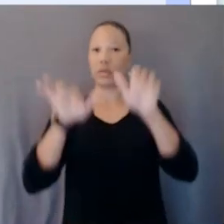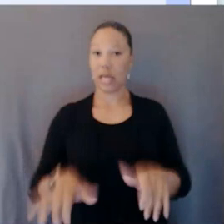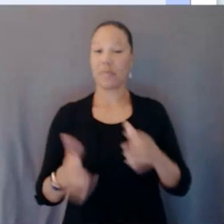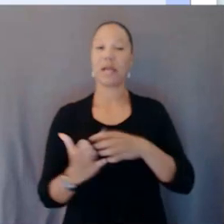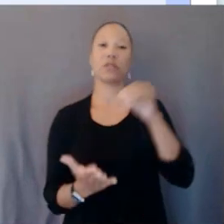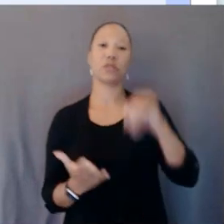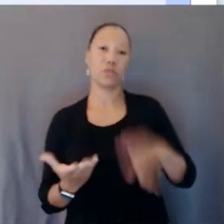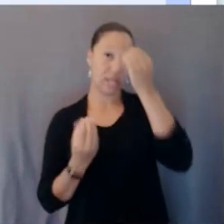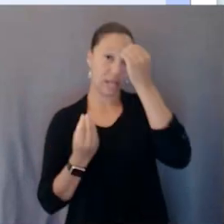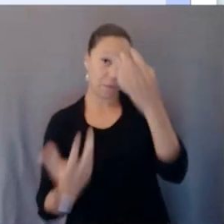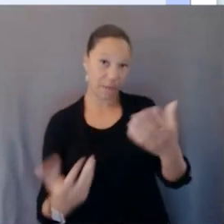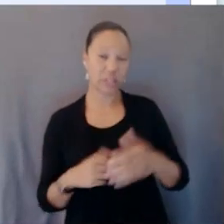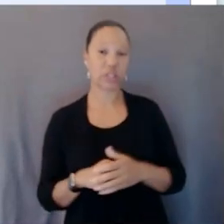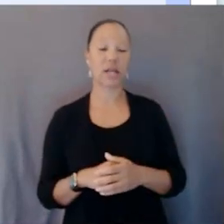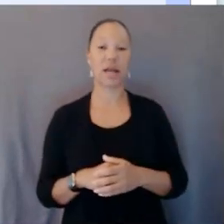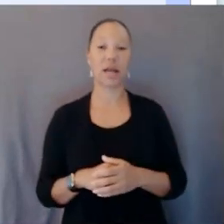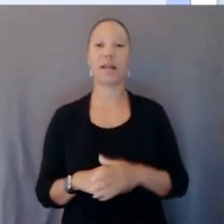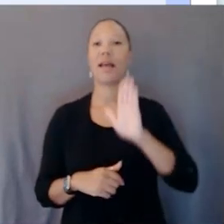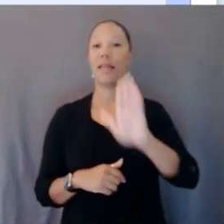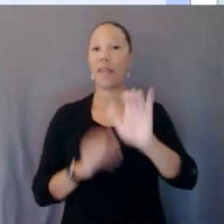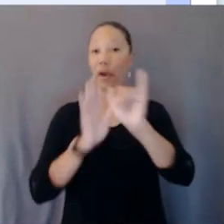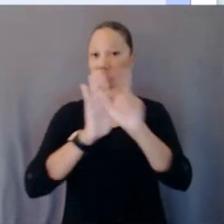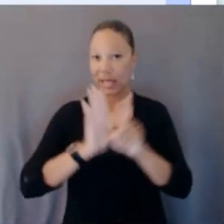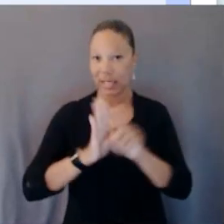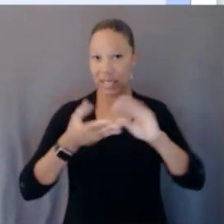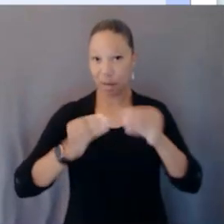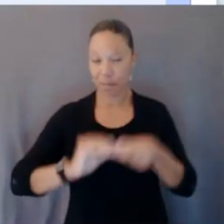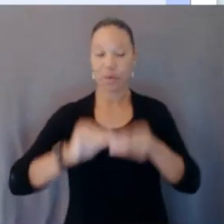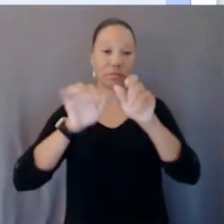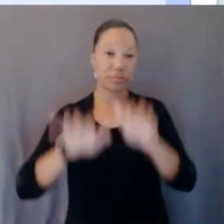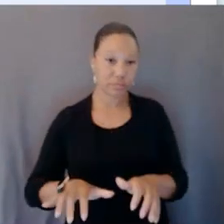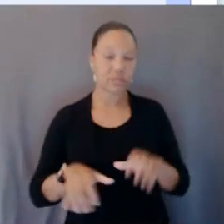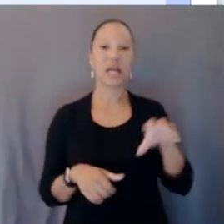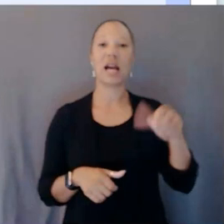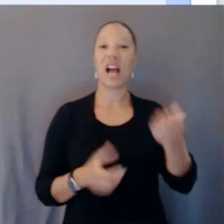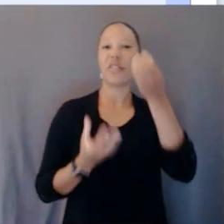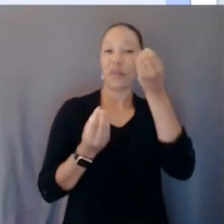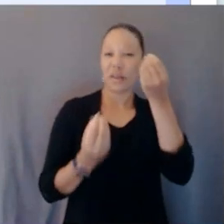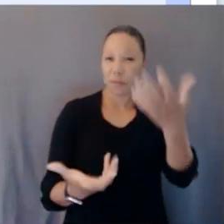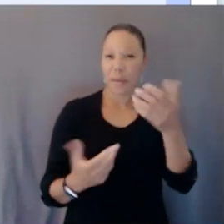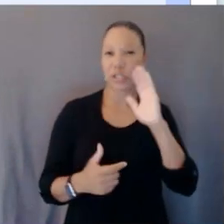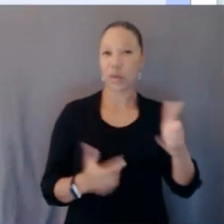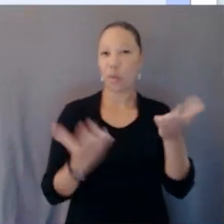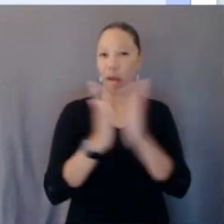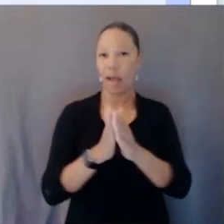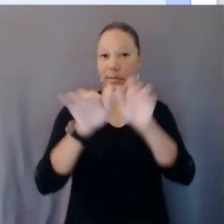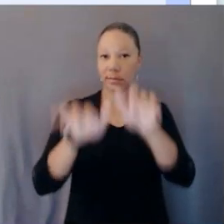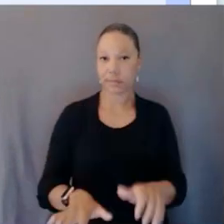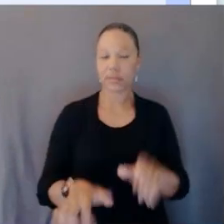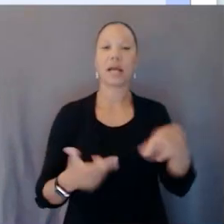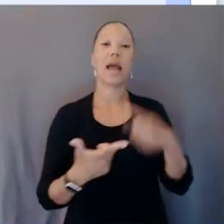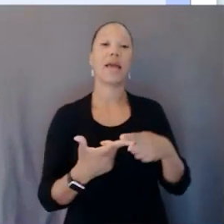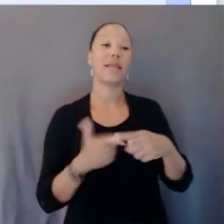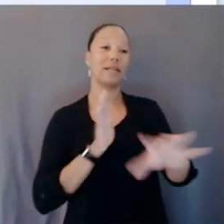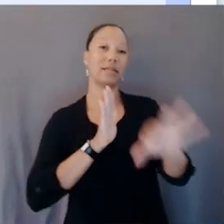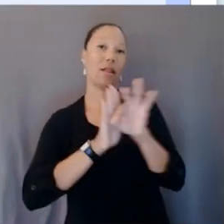for that student, their ID, and then the other information that it's asking for, and then select the